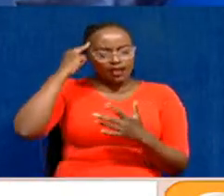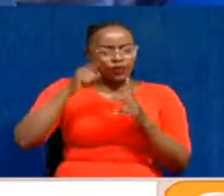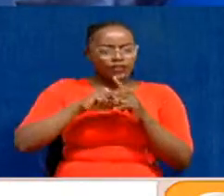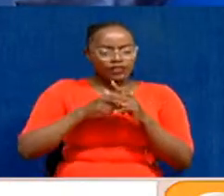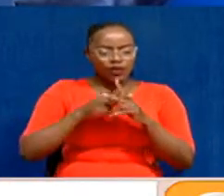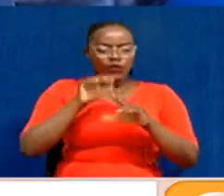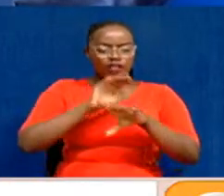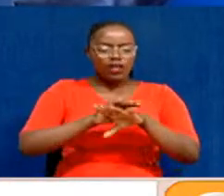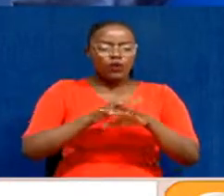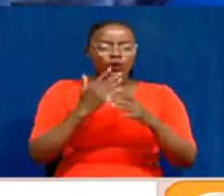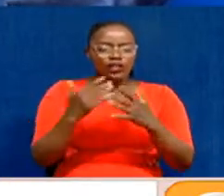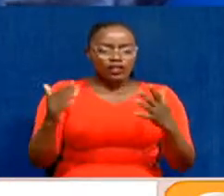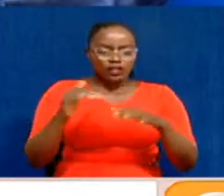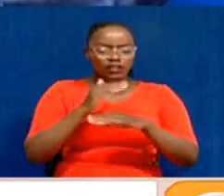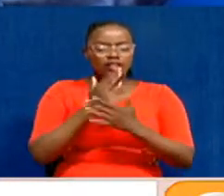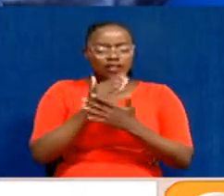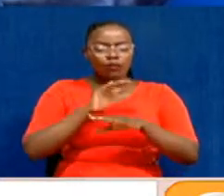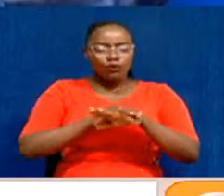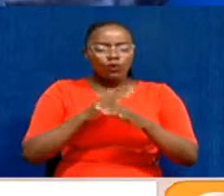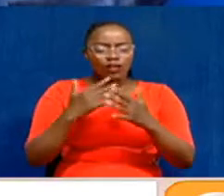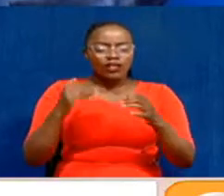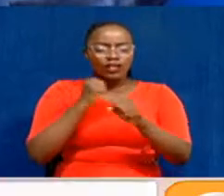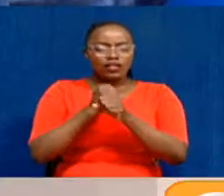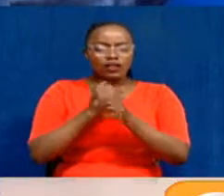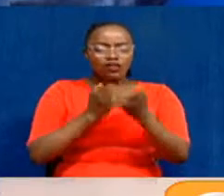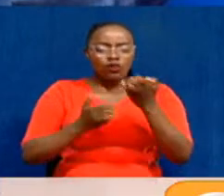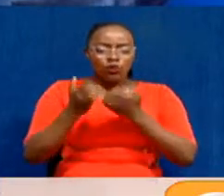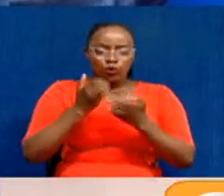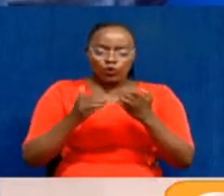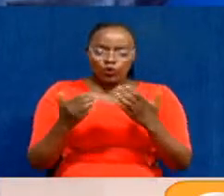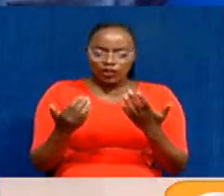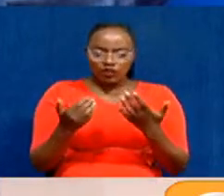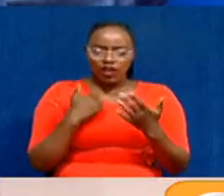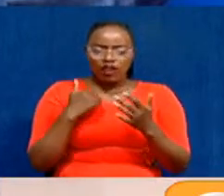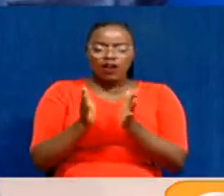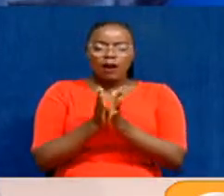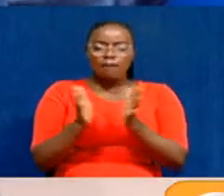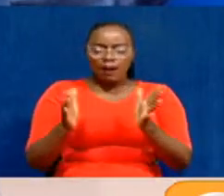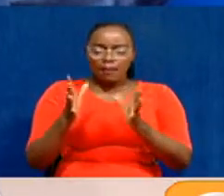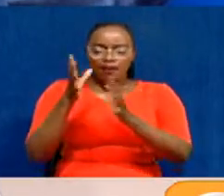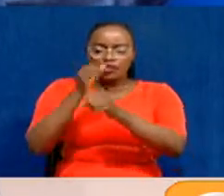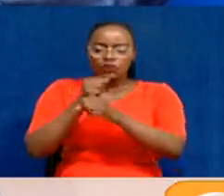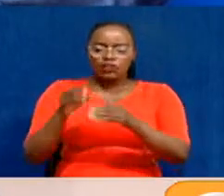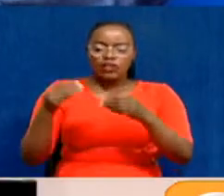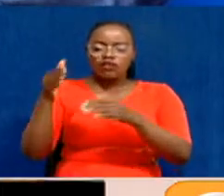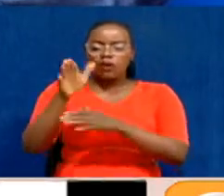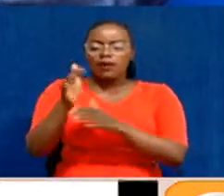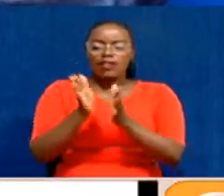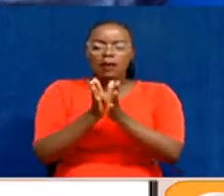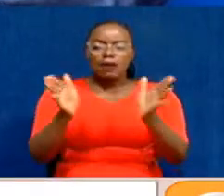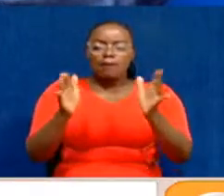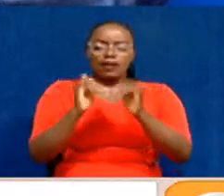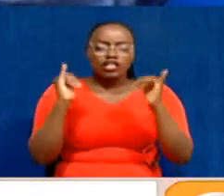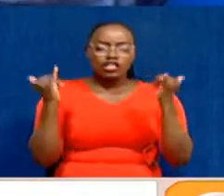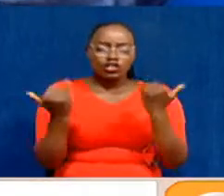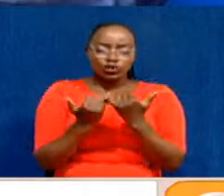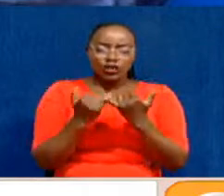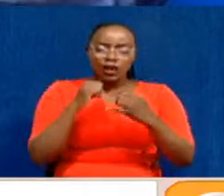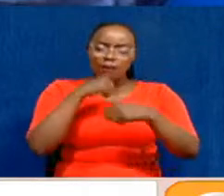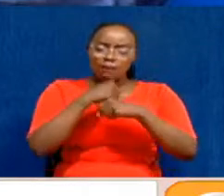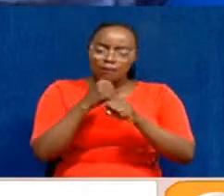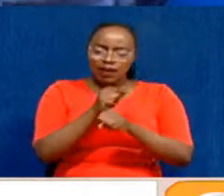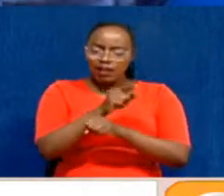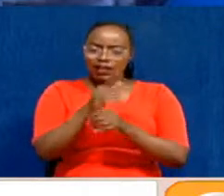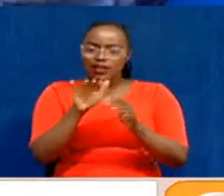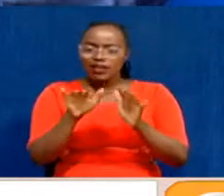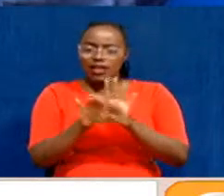start with the good. I mean, some great things that he did for the economy, restoring public trust, in public institutions, streamlining